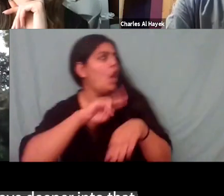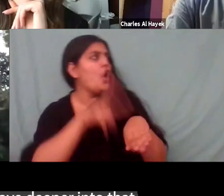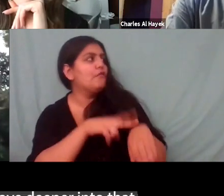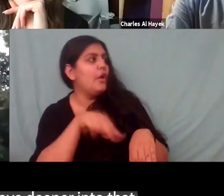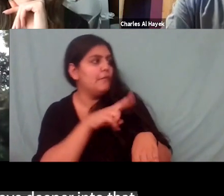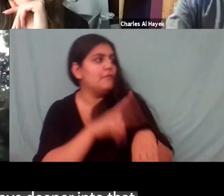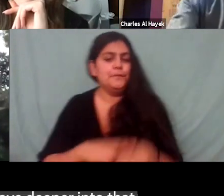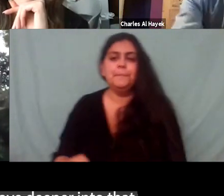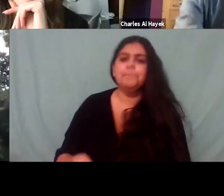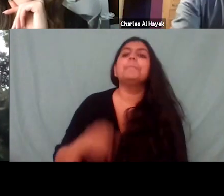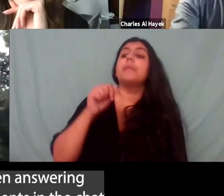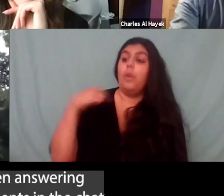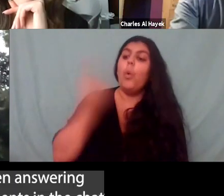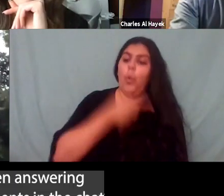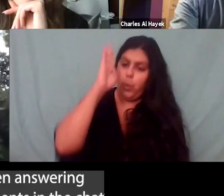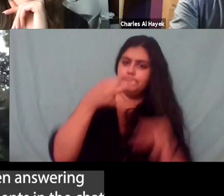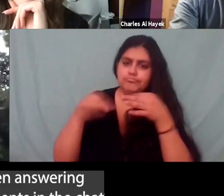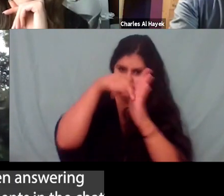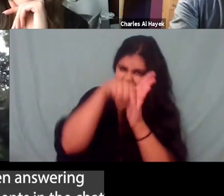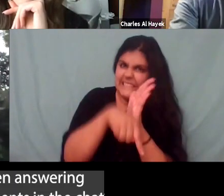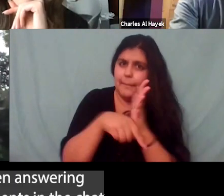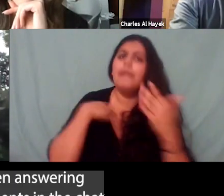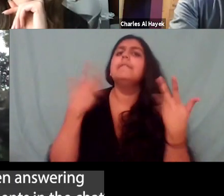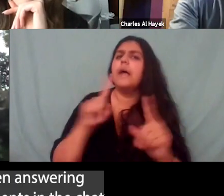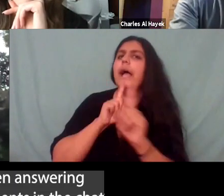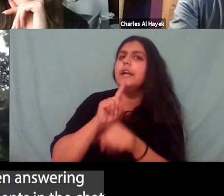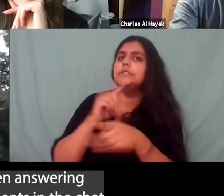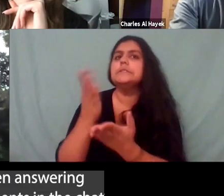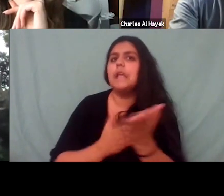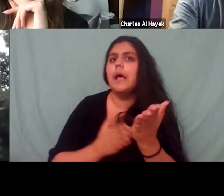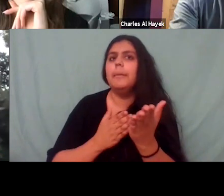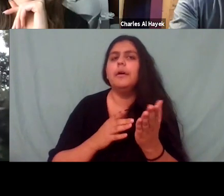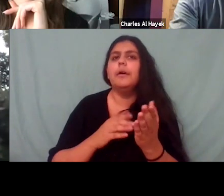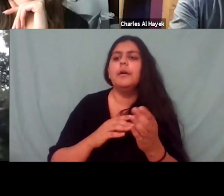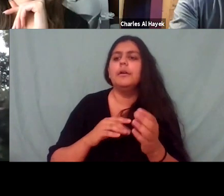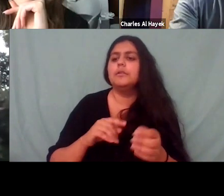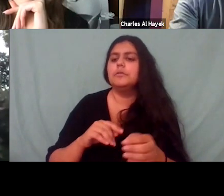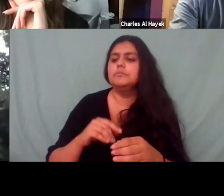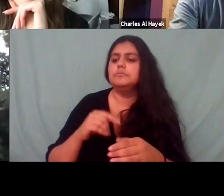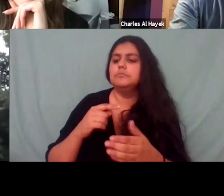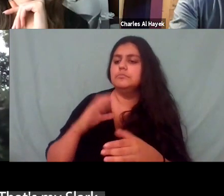to dive deeper into that. I have been answering some comments in the chat.